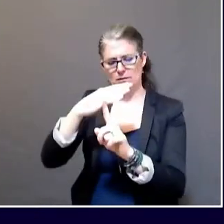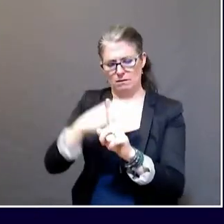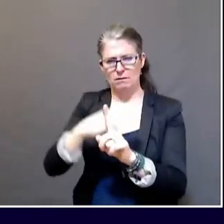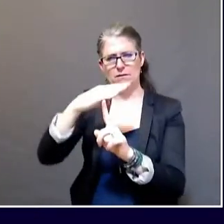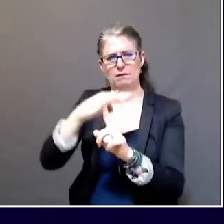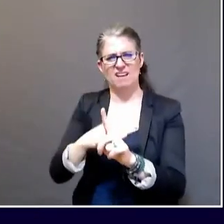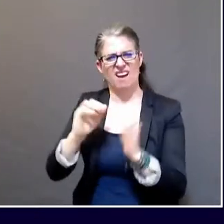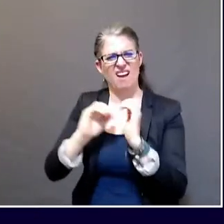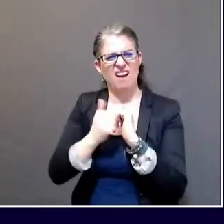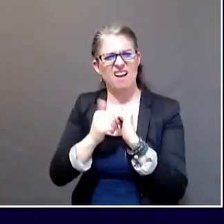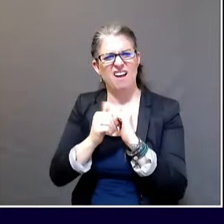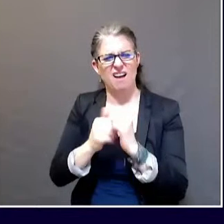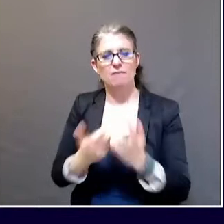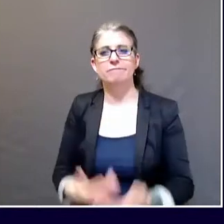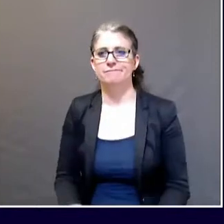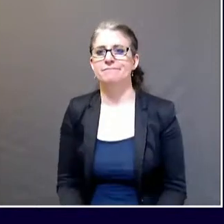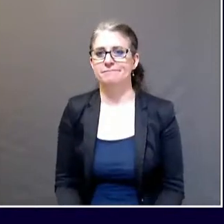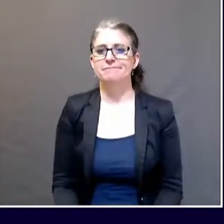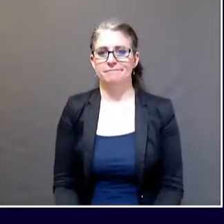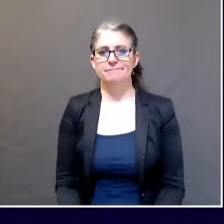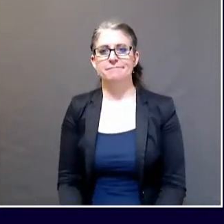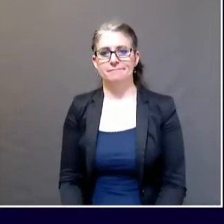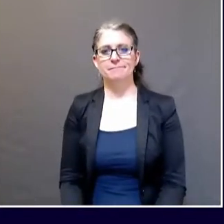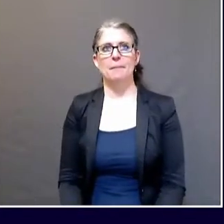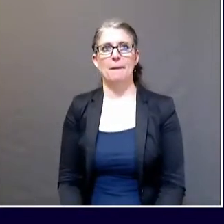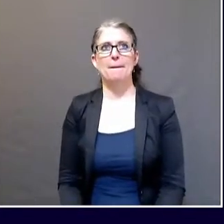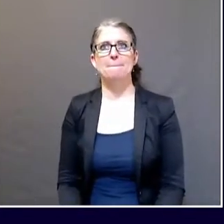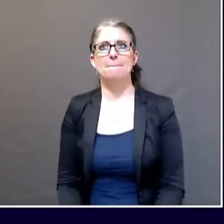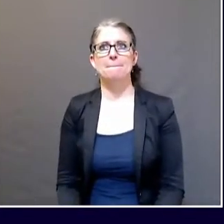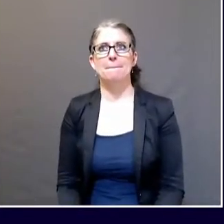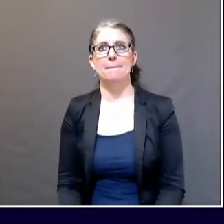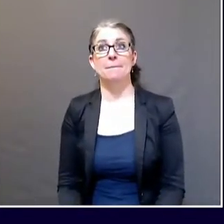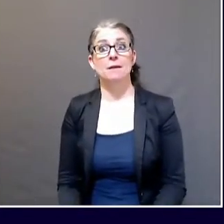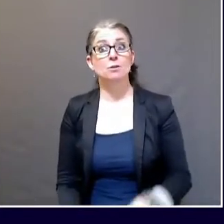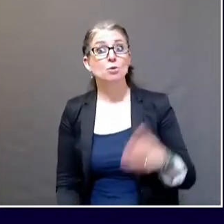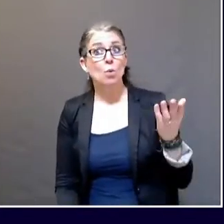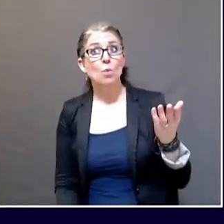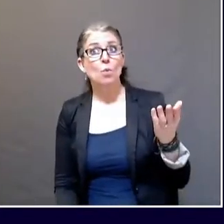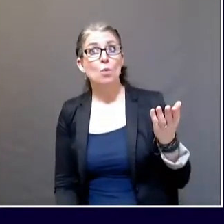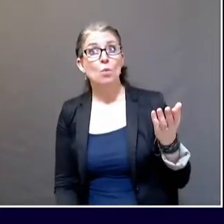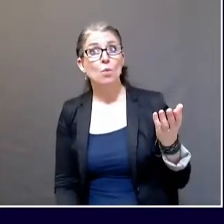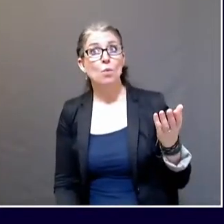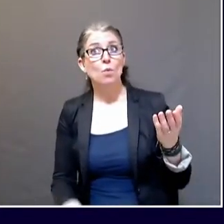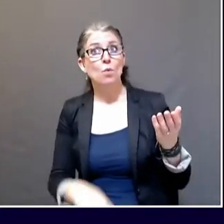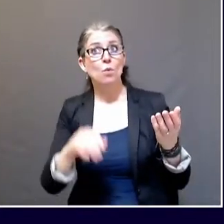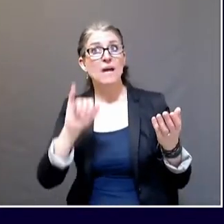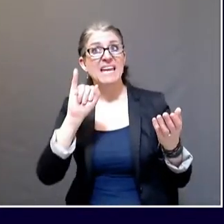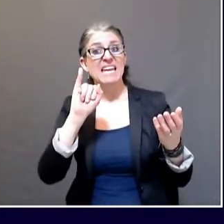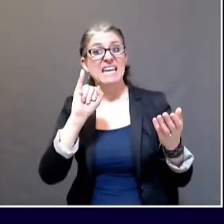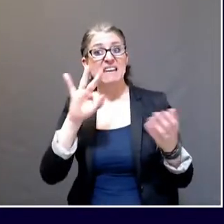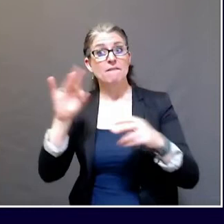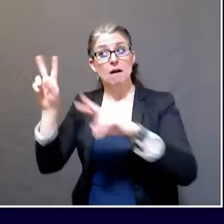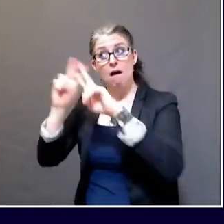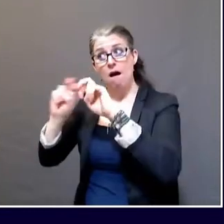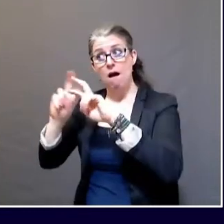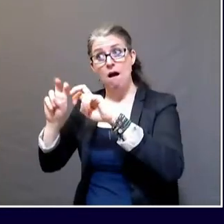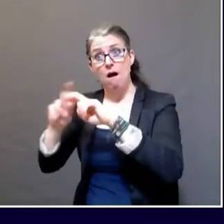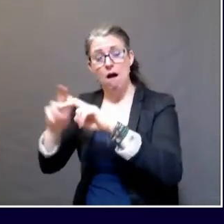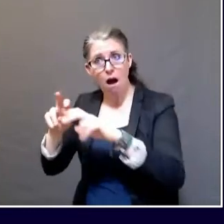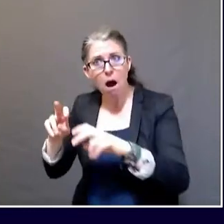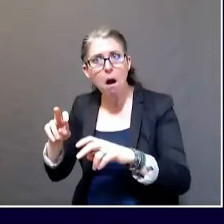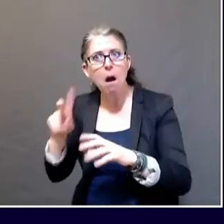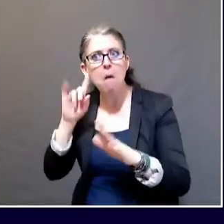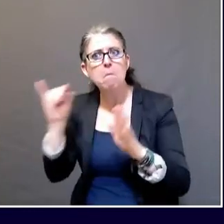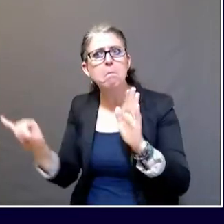these could potentially still be salvaged. That is correct. That is correct. We are awaiting the results of that